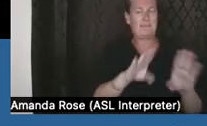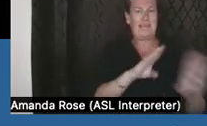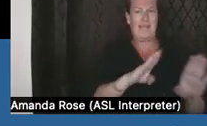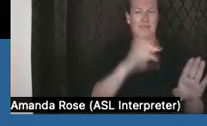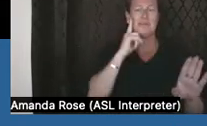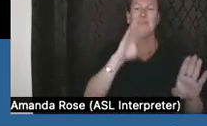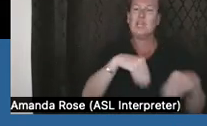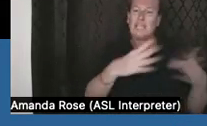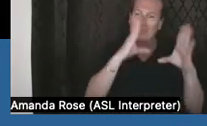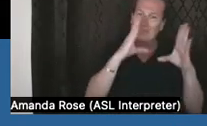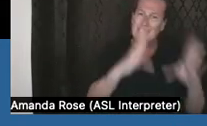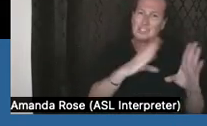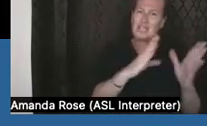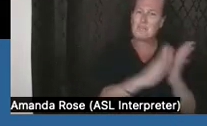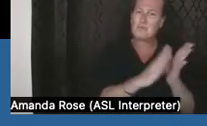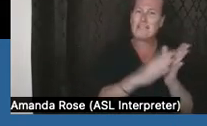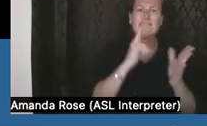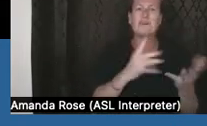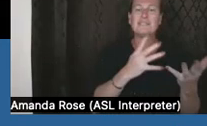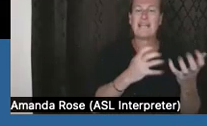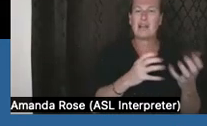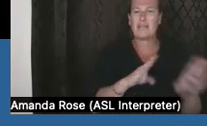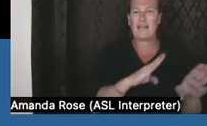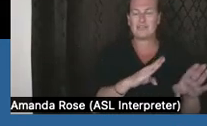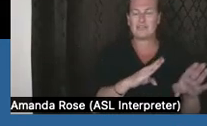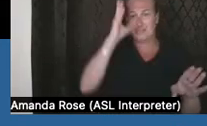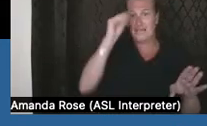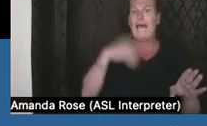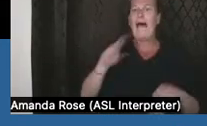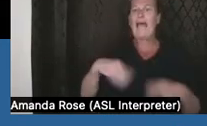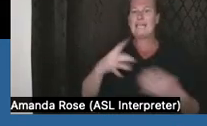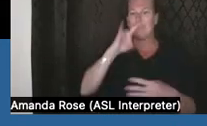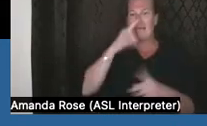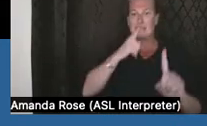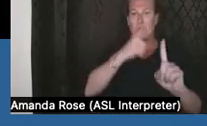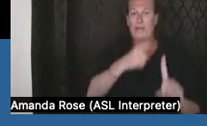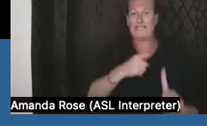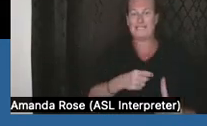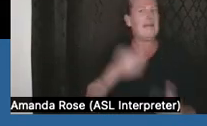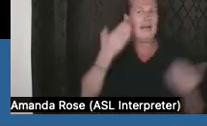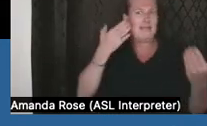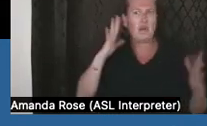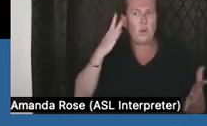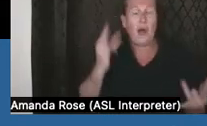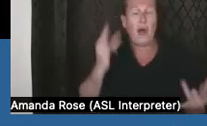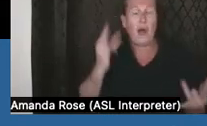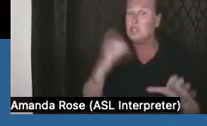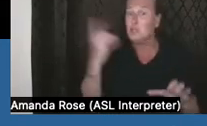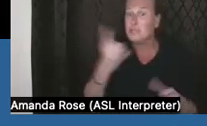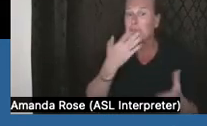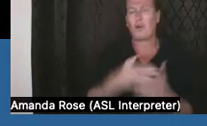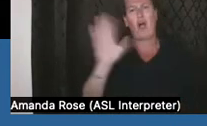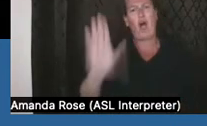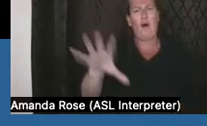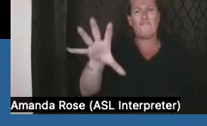for the desired behaviors. I always give my kids points. They don't know for what, but I'm just telling them. They do something cool, and I'm like, hey, you get 50 points.